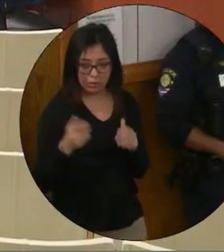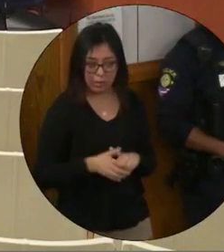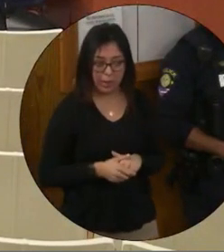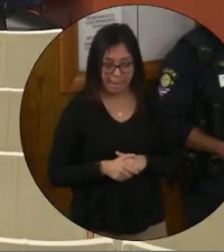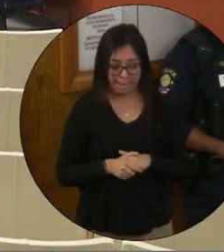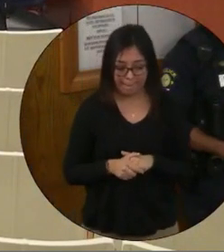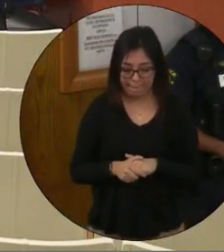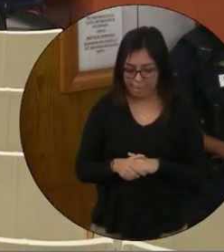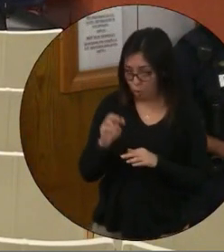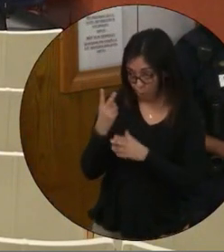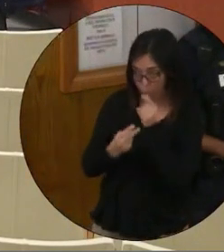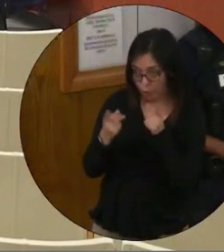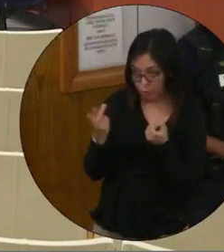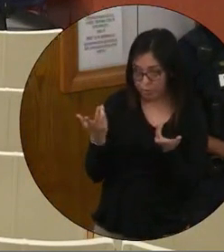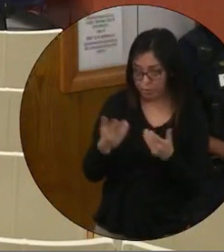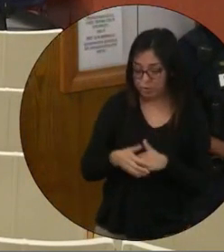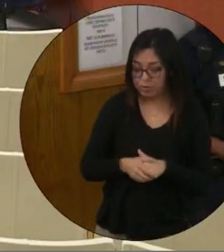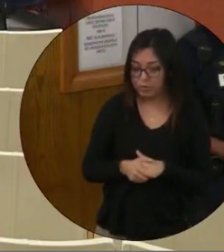Or both?